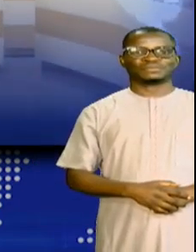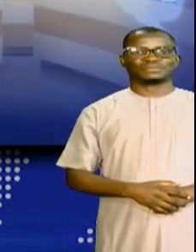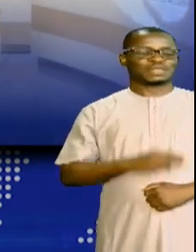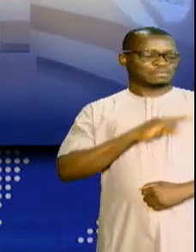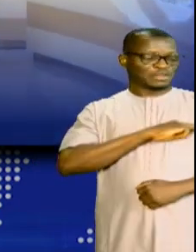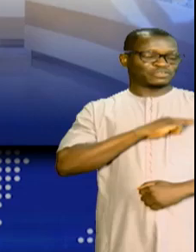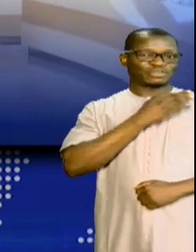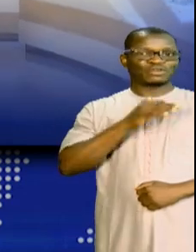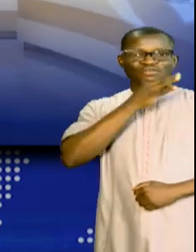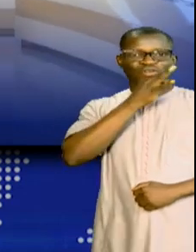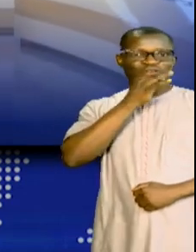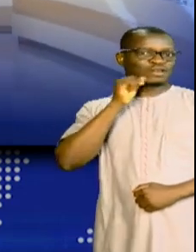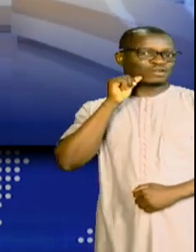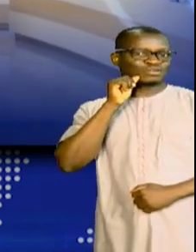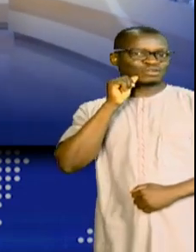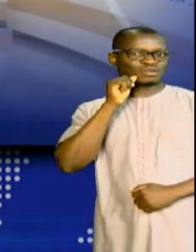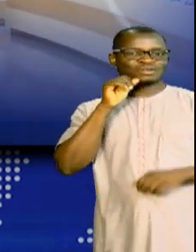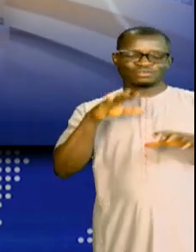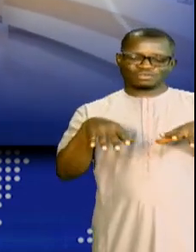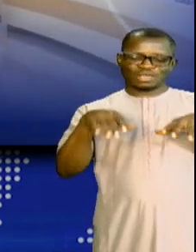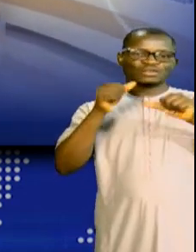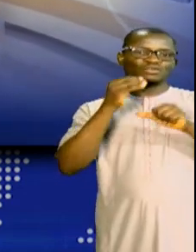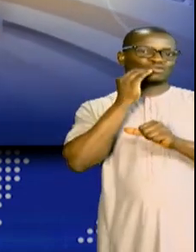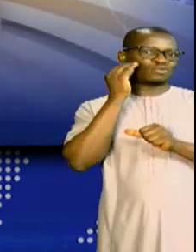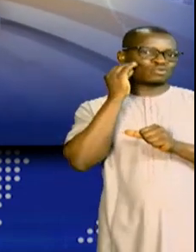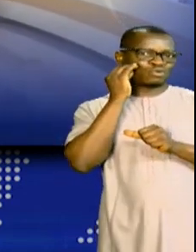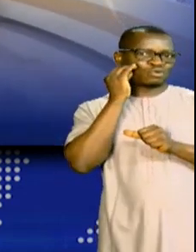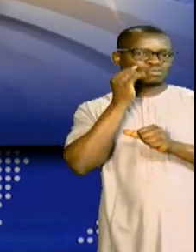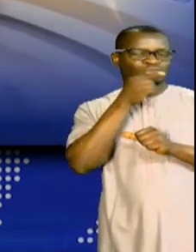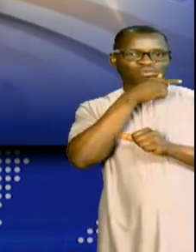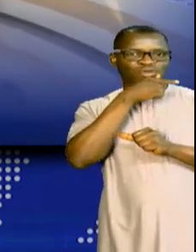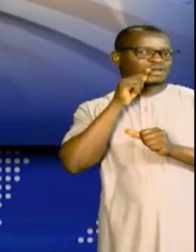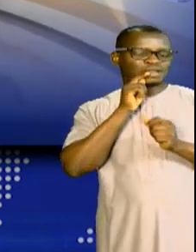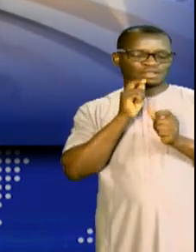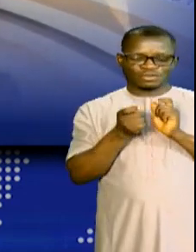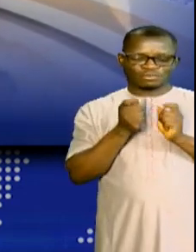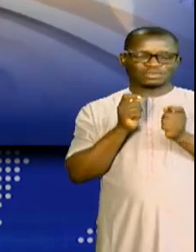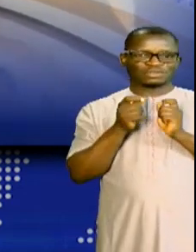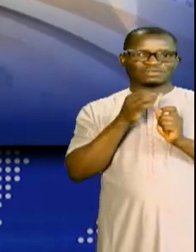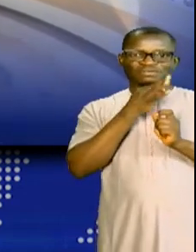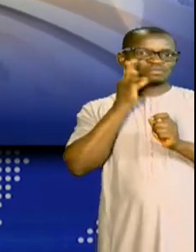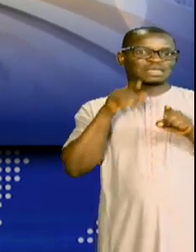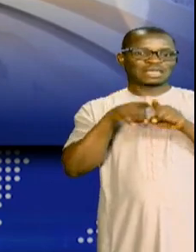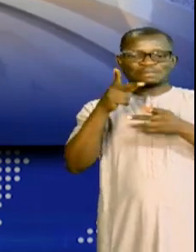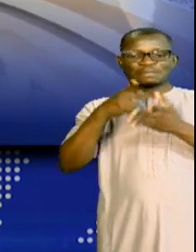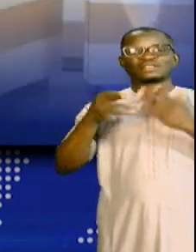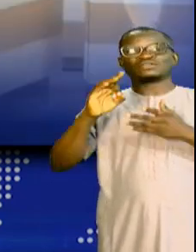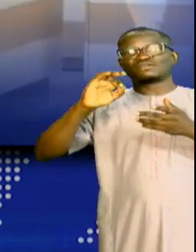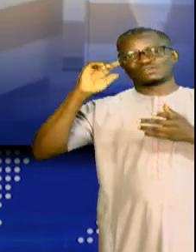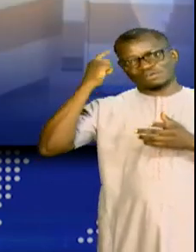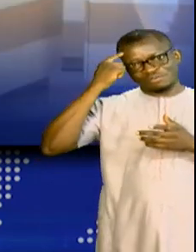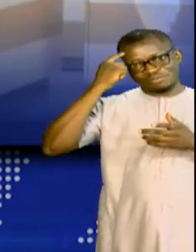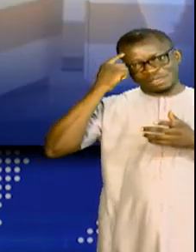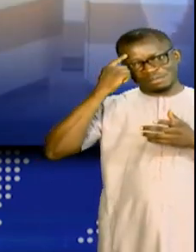Ministry of Agriculture to adopt home a garden competition as part of government programs.